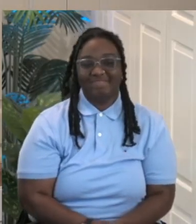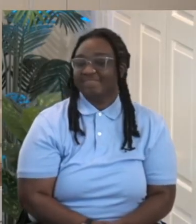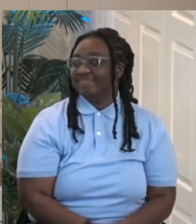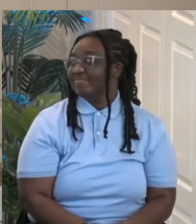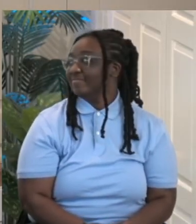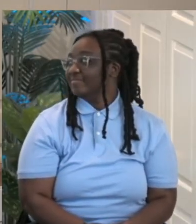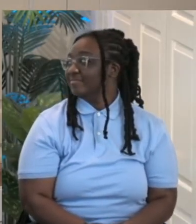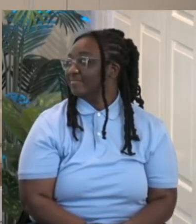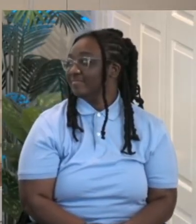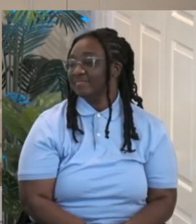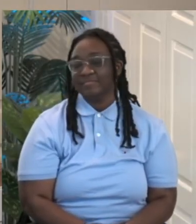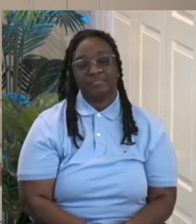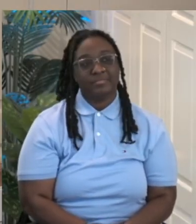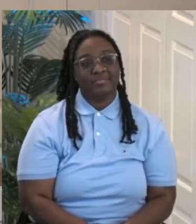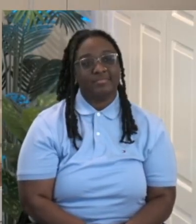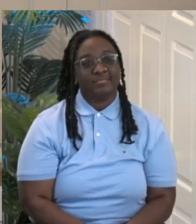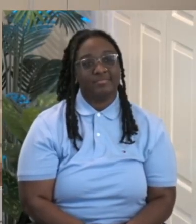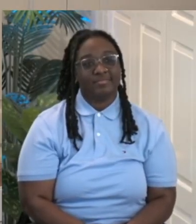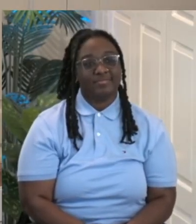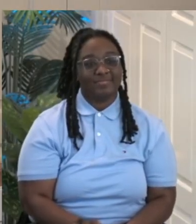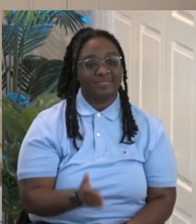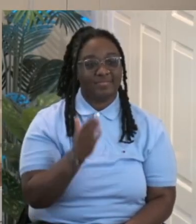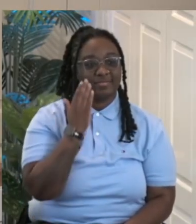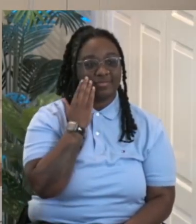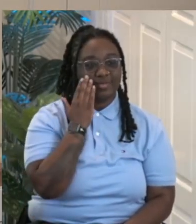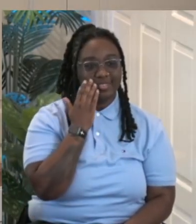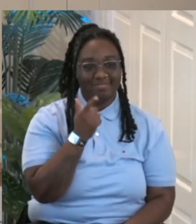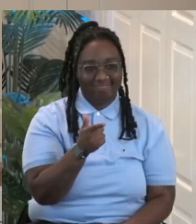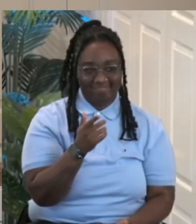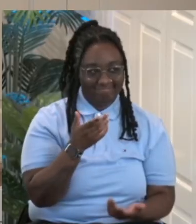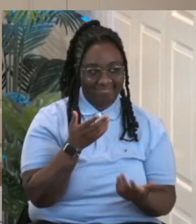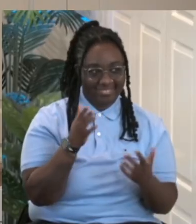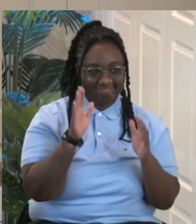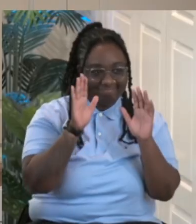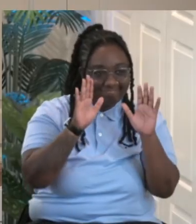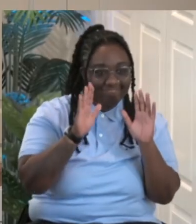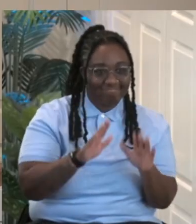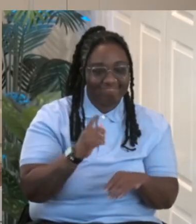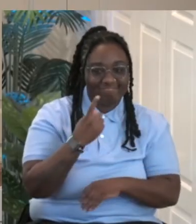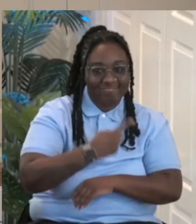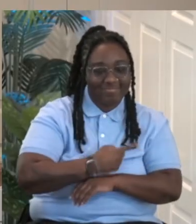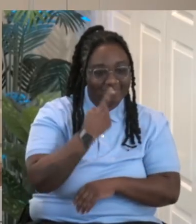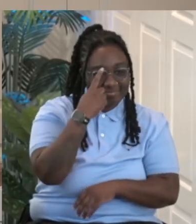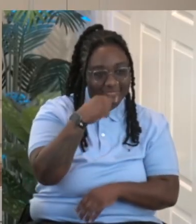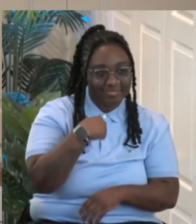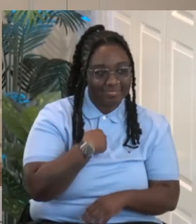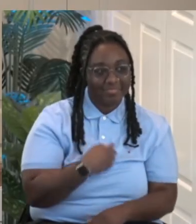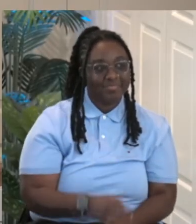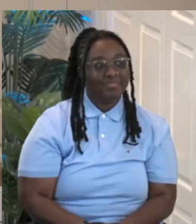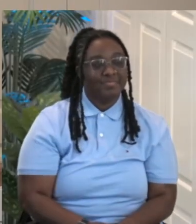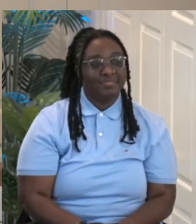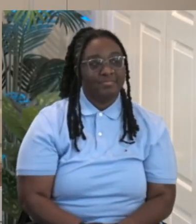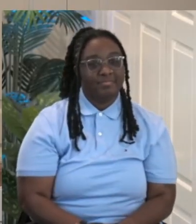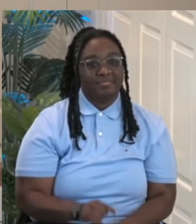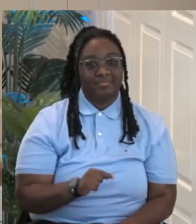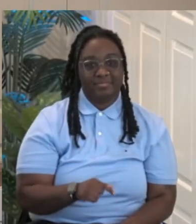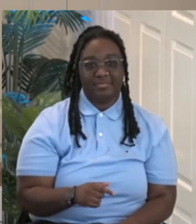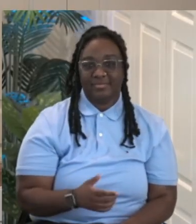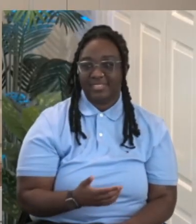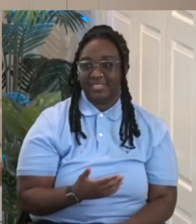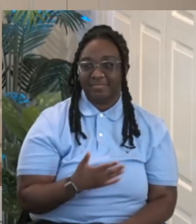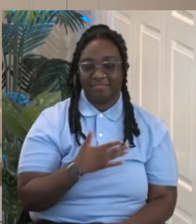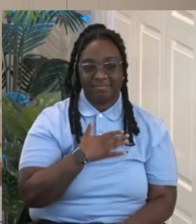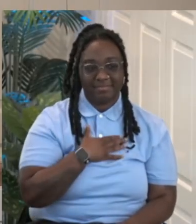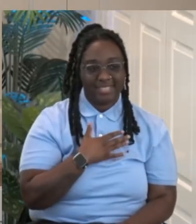You know, this has been a wonderful day for me. This is my goodbye